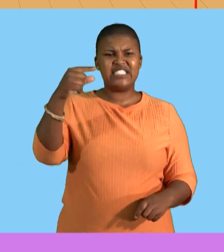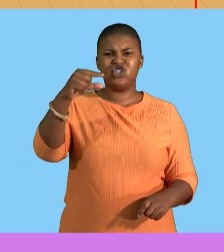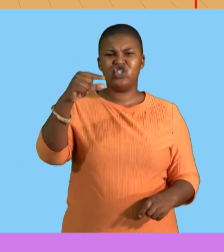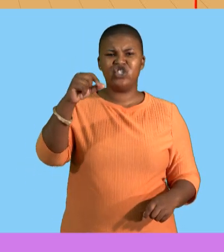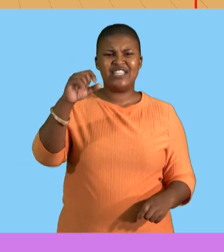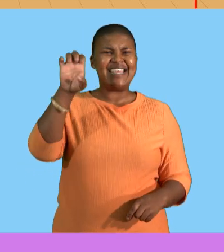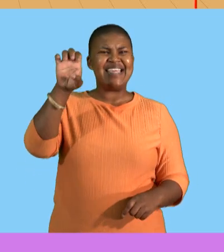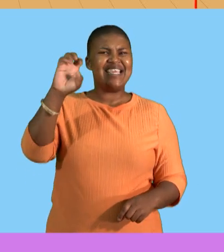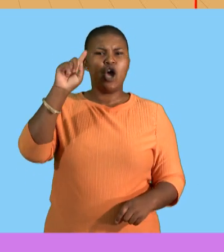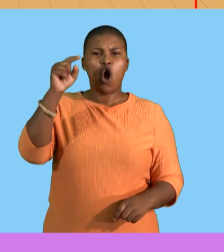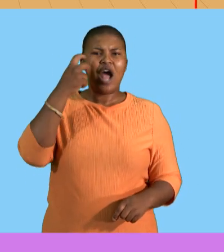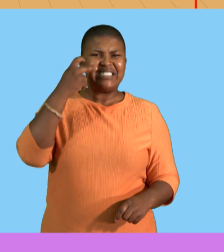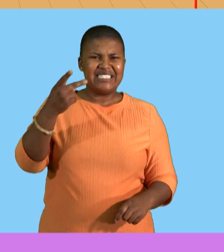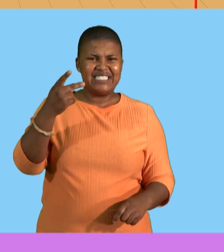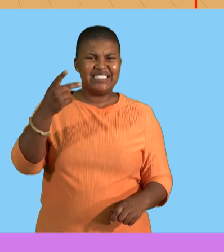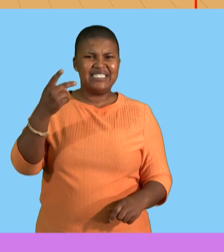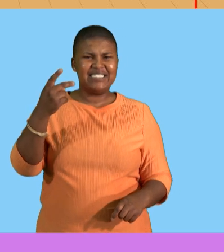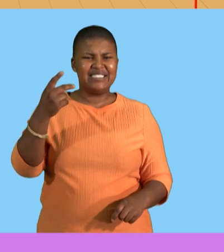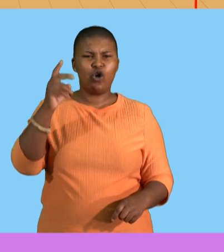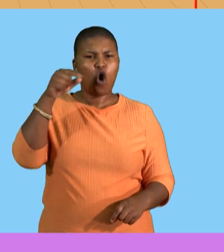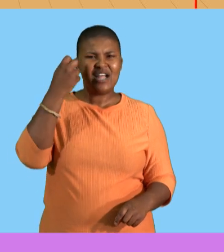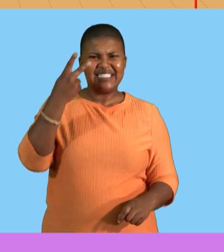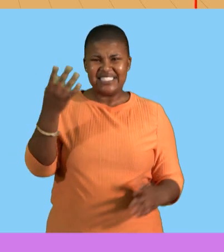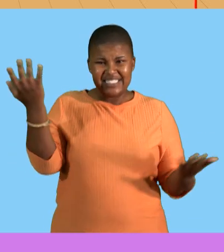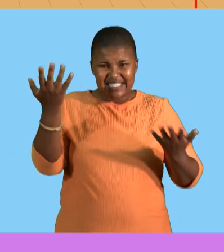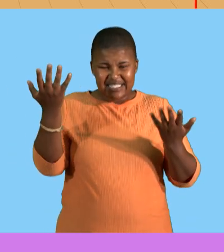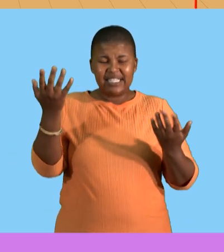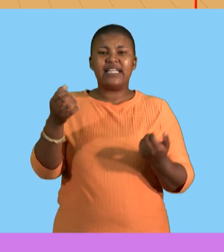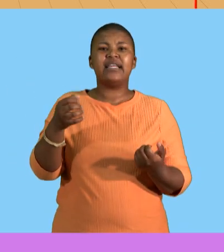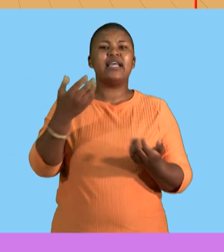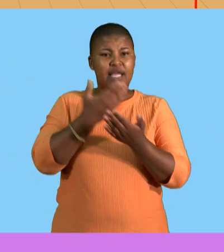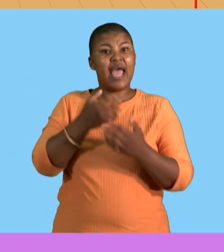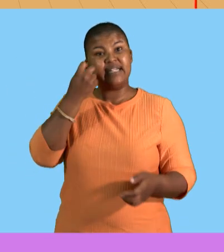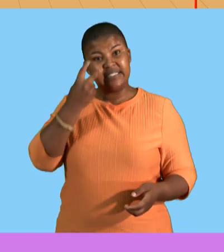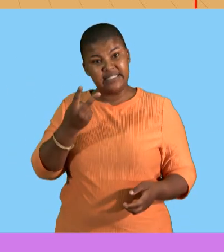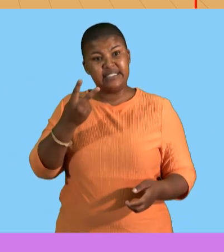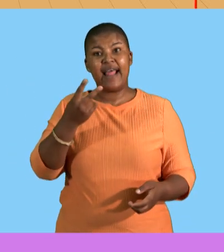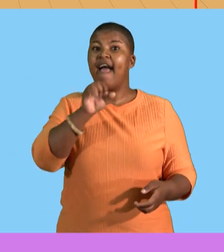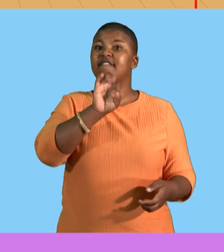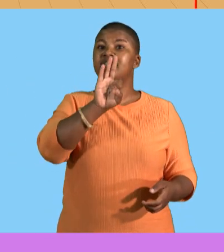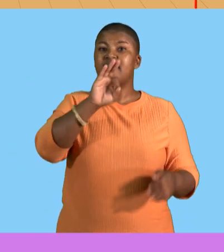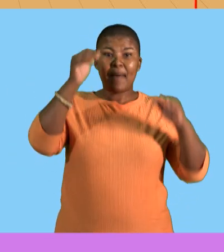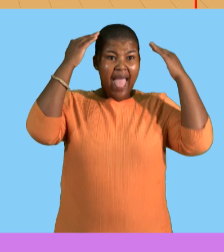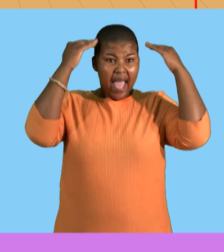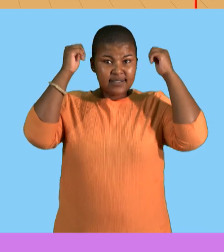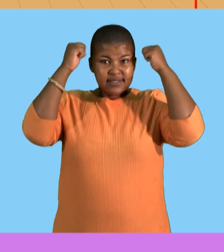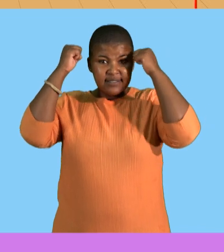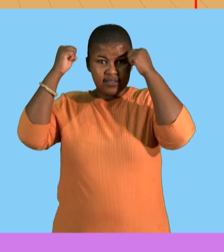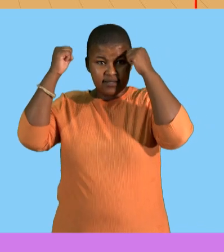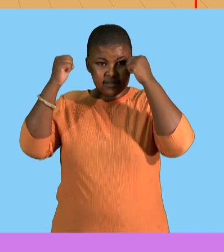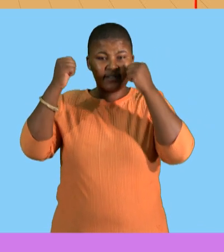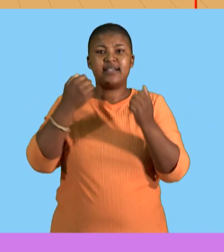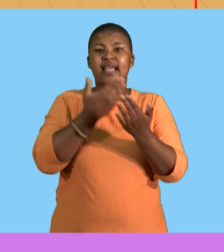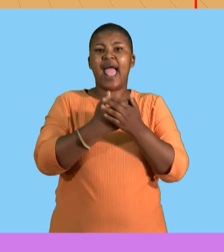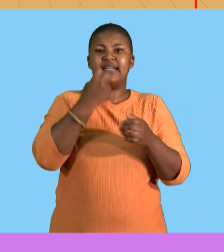E, so we can't see that. We can see the hats. We can see the